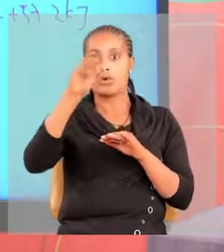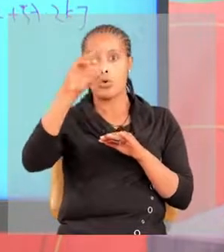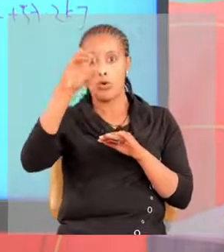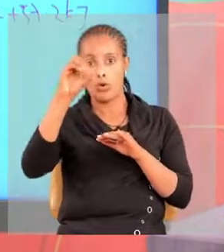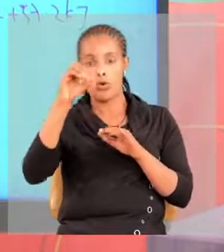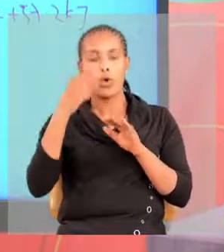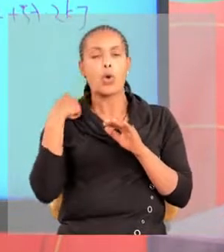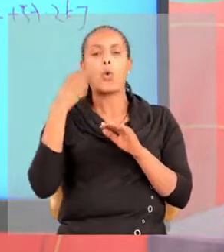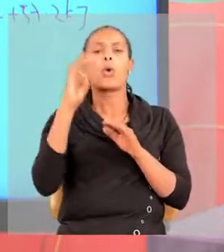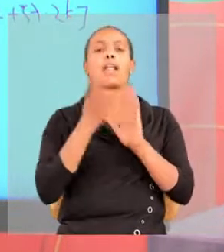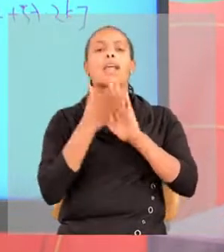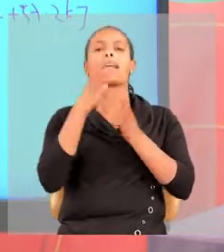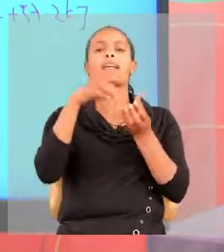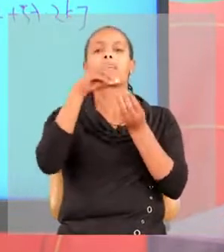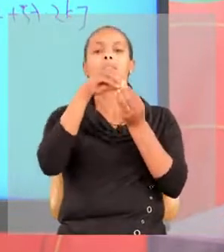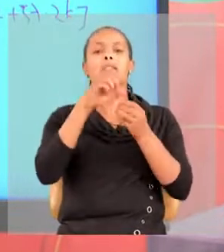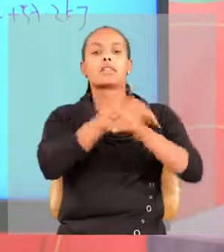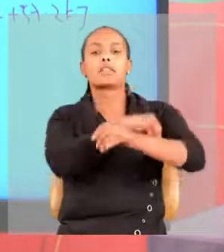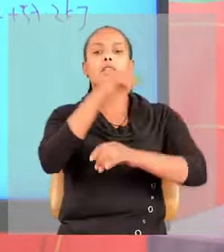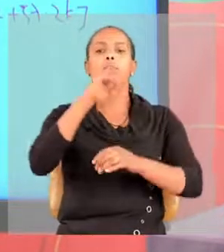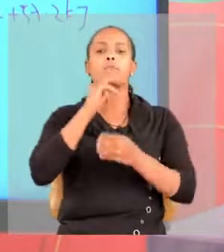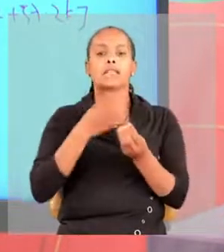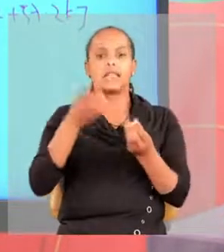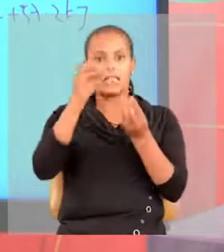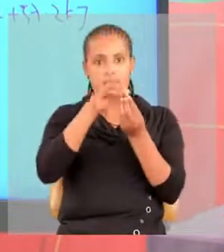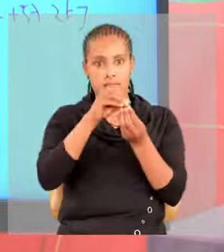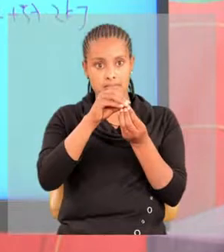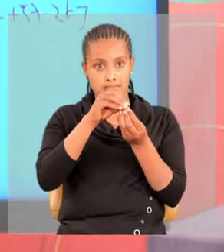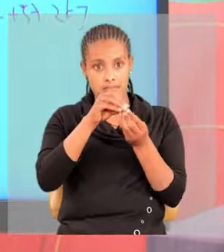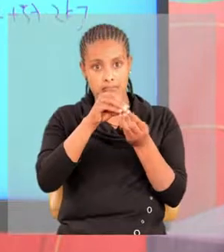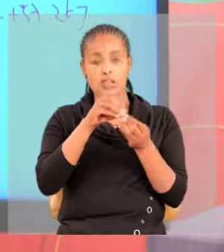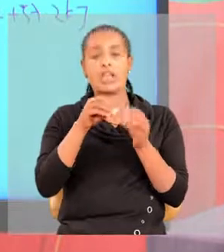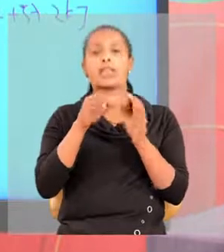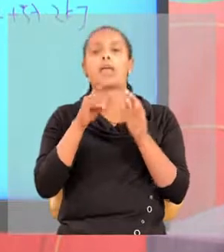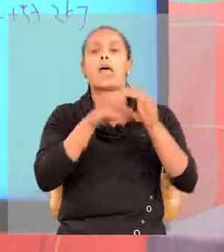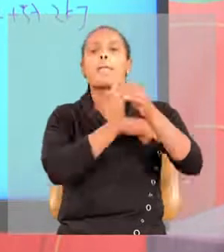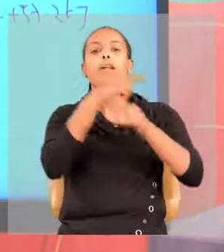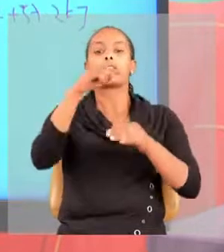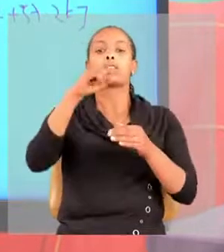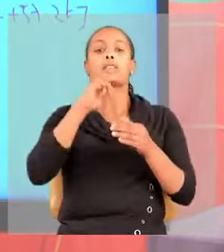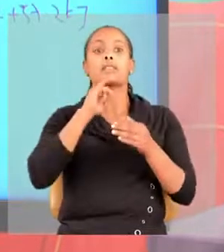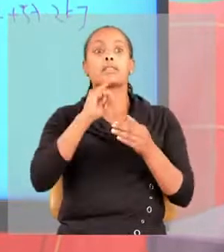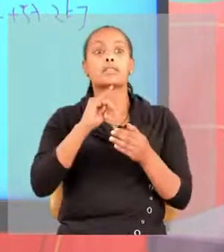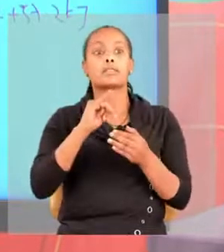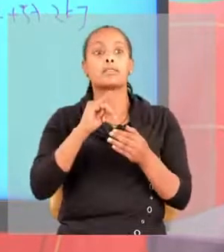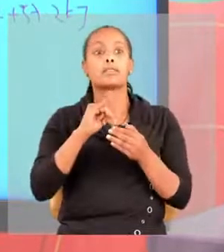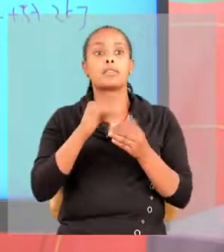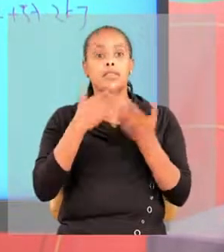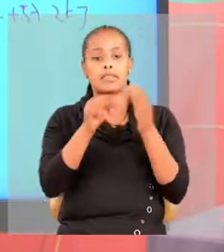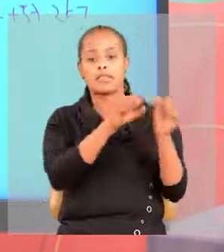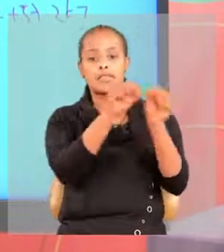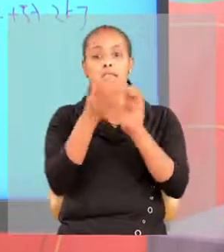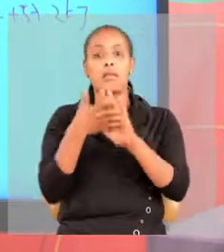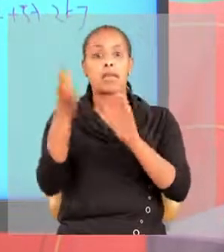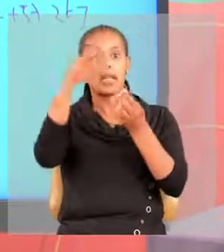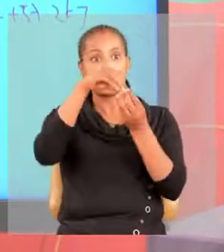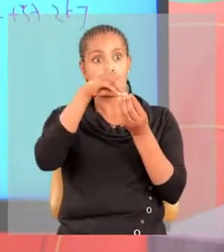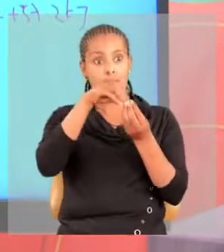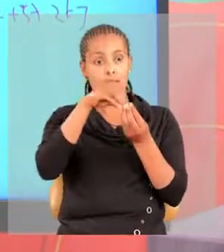reaction will increase as the temperature increase. When temperature of this system